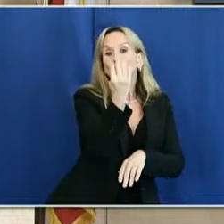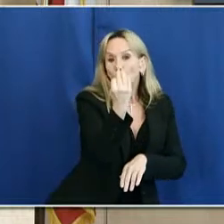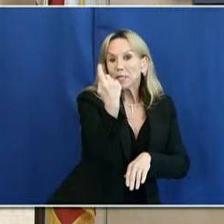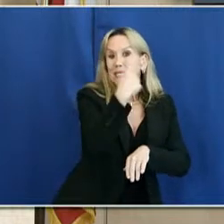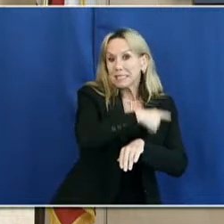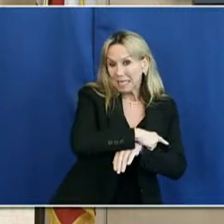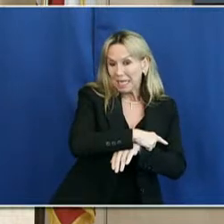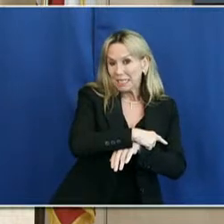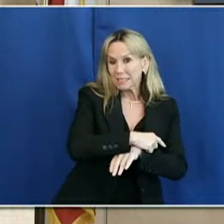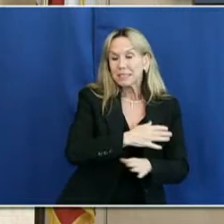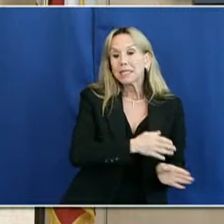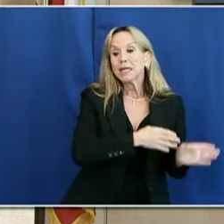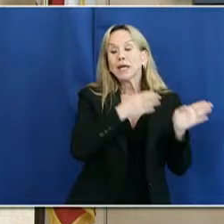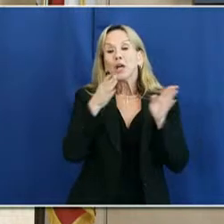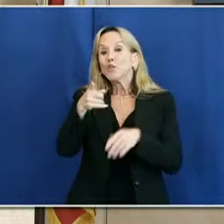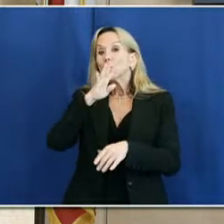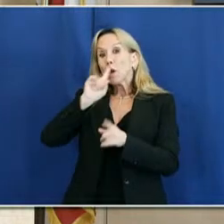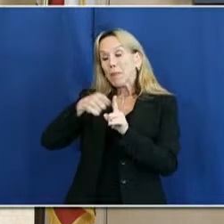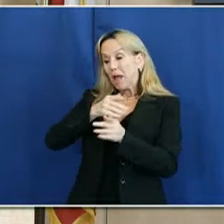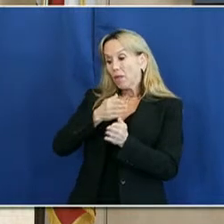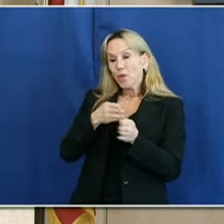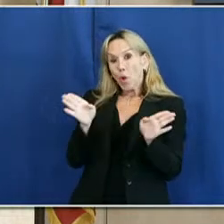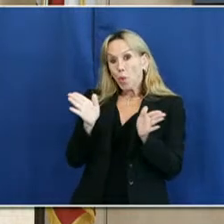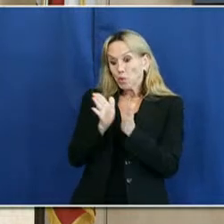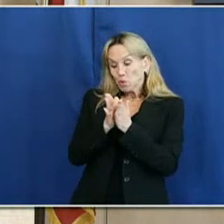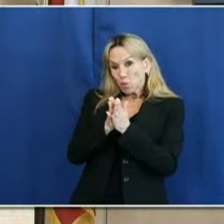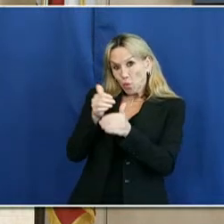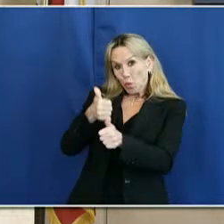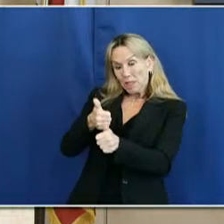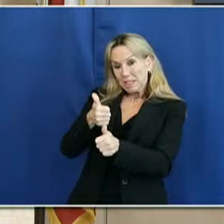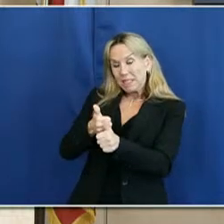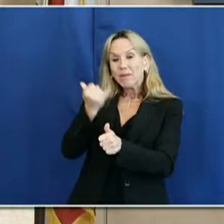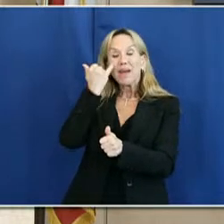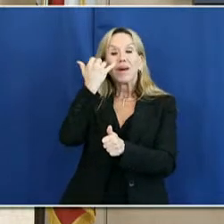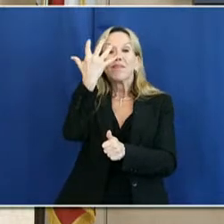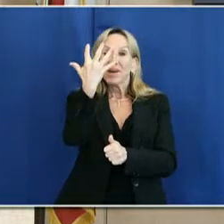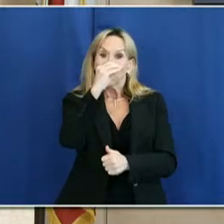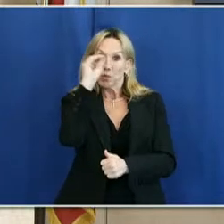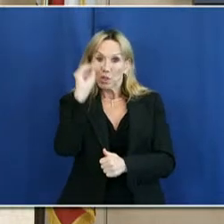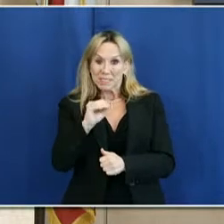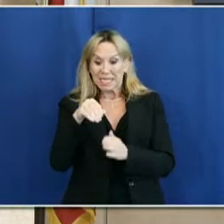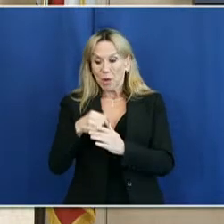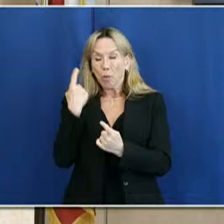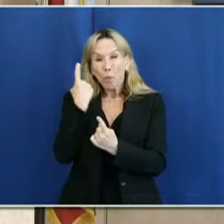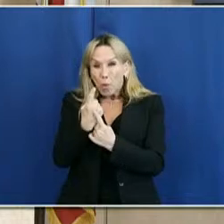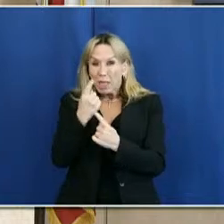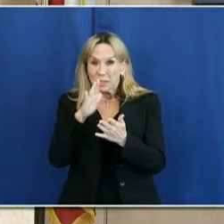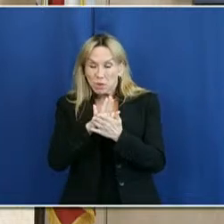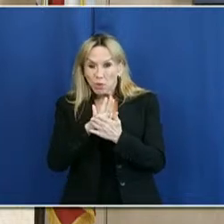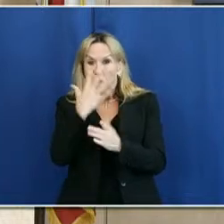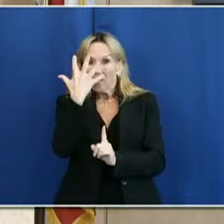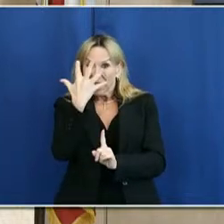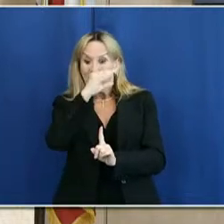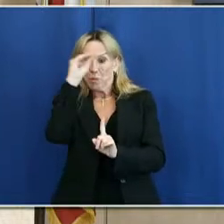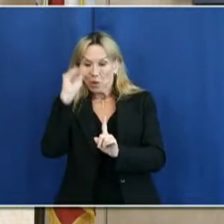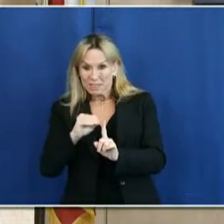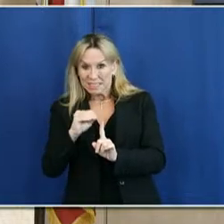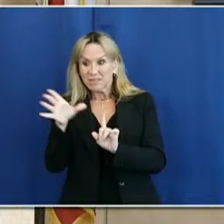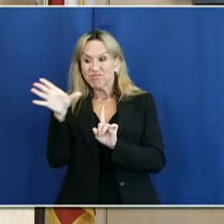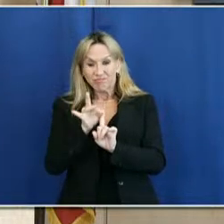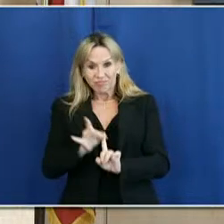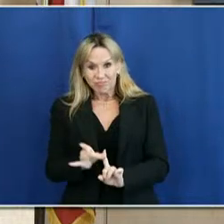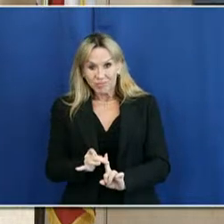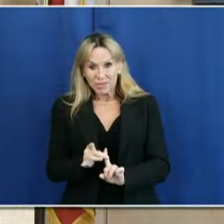school, 5% again is the metric. So if there are 5% positive cases identified in one school, that entire school needs to shut down for